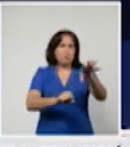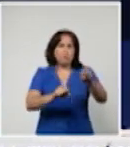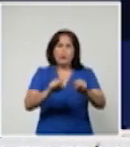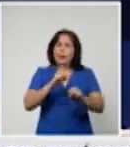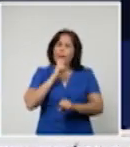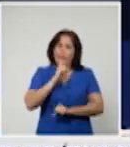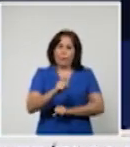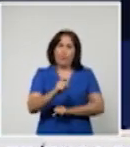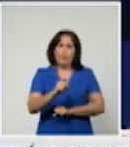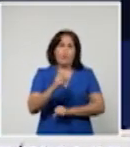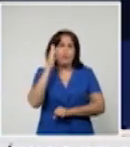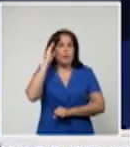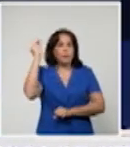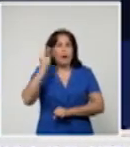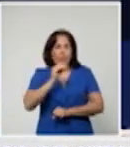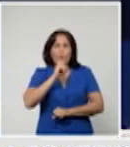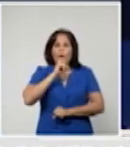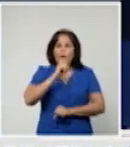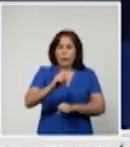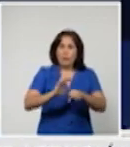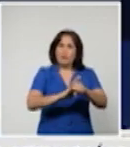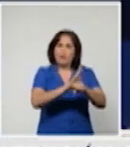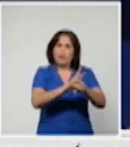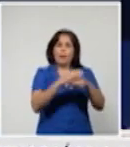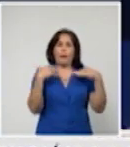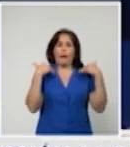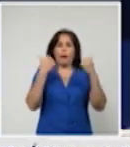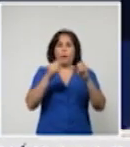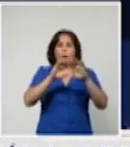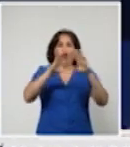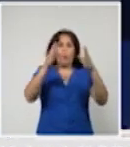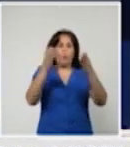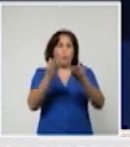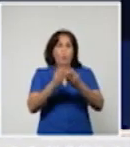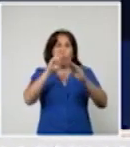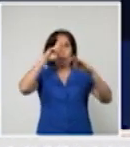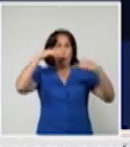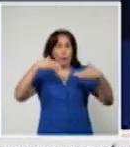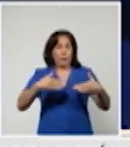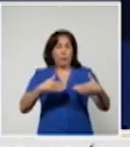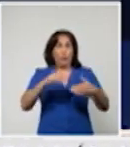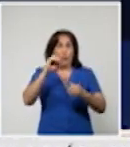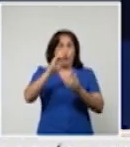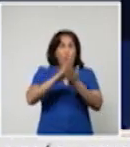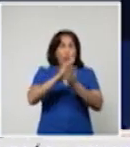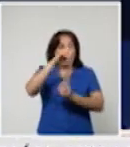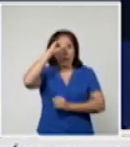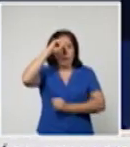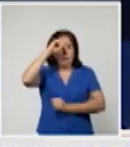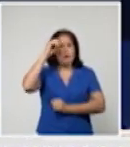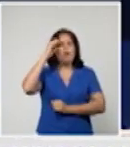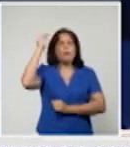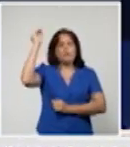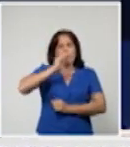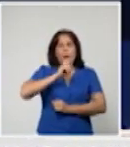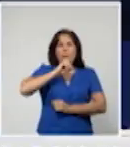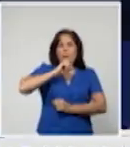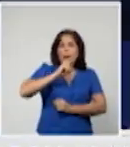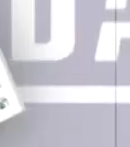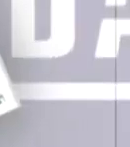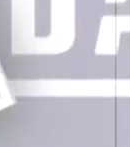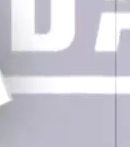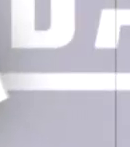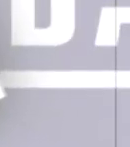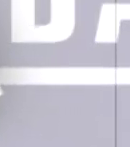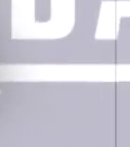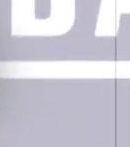3.73%. This is the information we have on the behavior of the pandemic in Cuba and across the world.